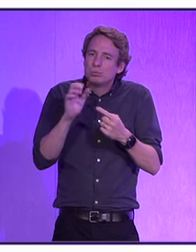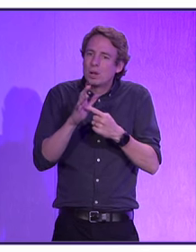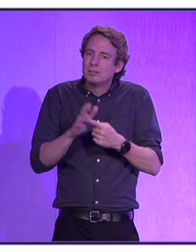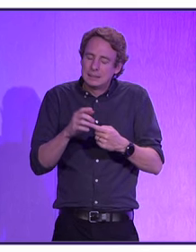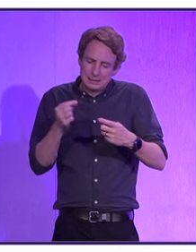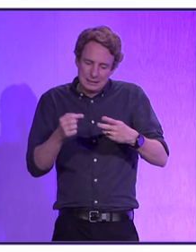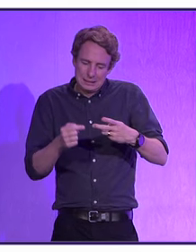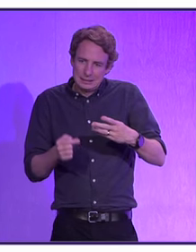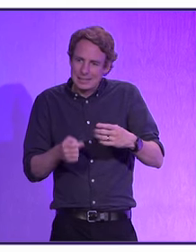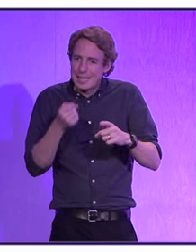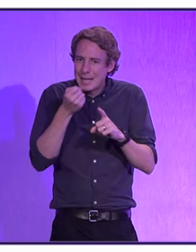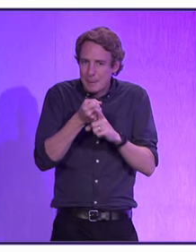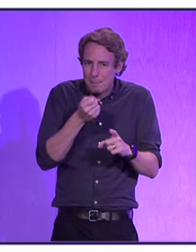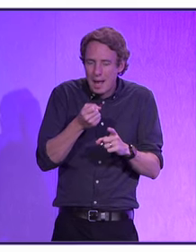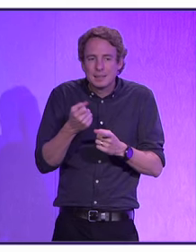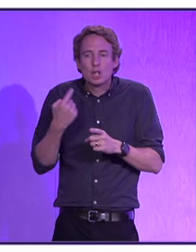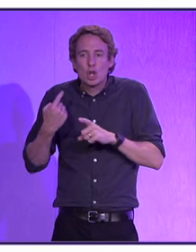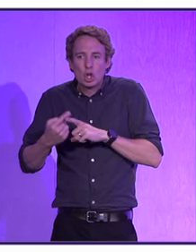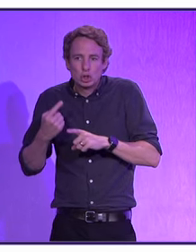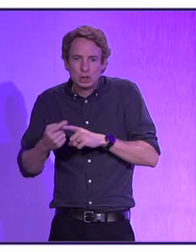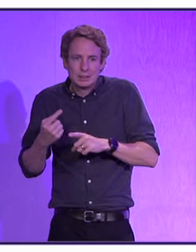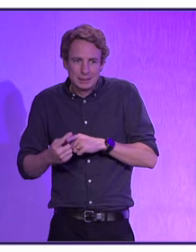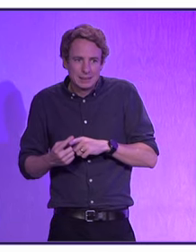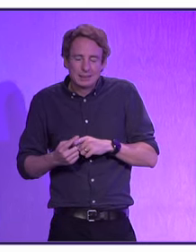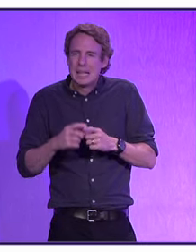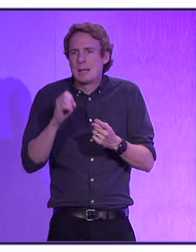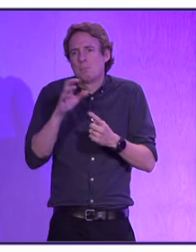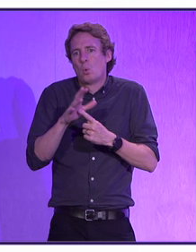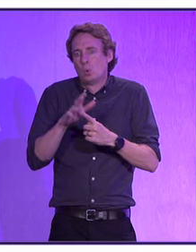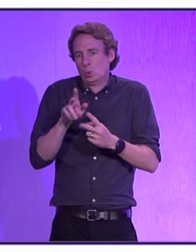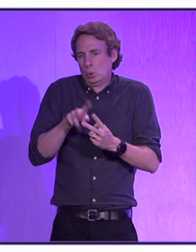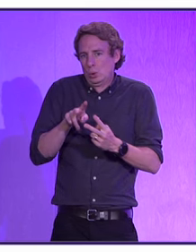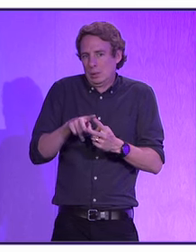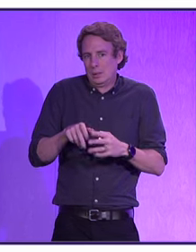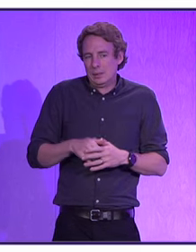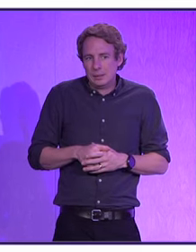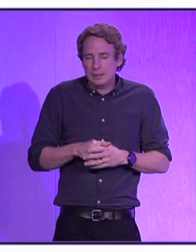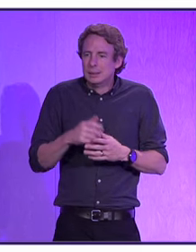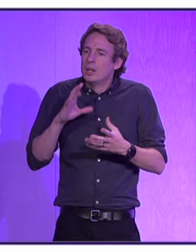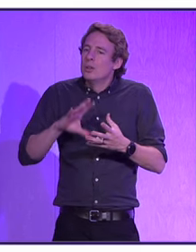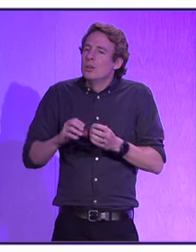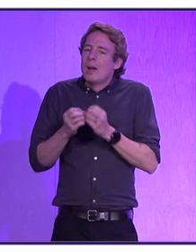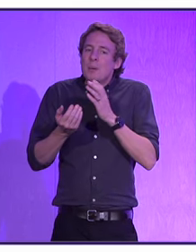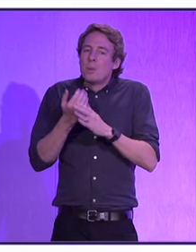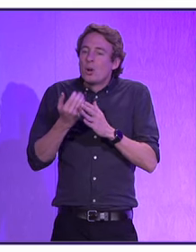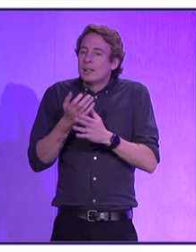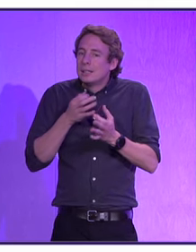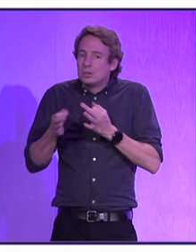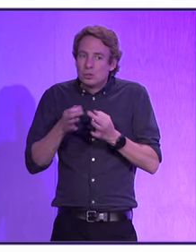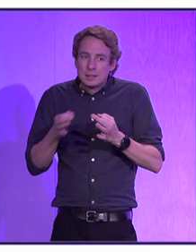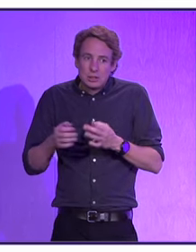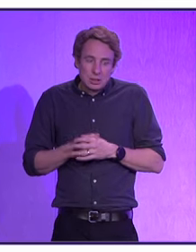based on impact and urgency. It's important to note these key points in creating a